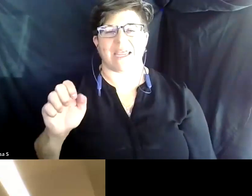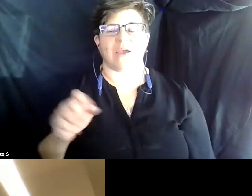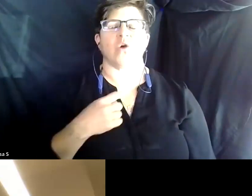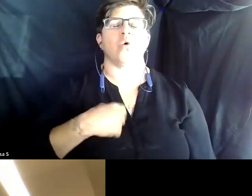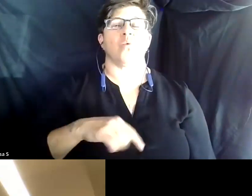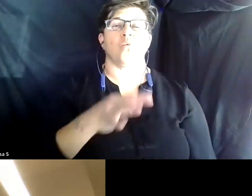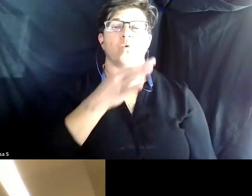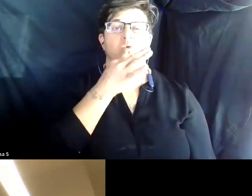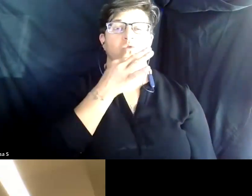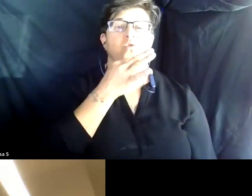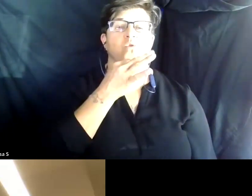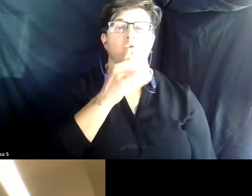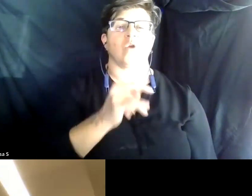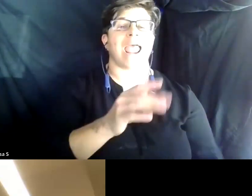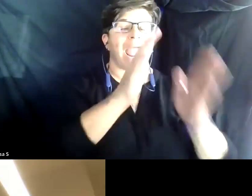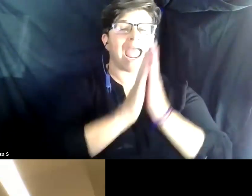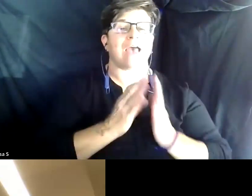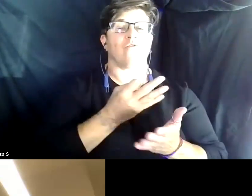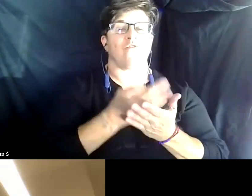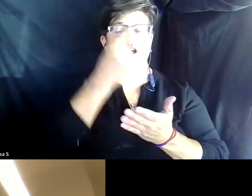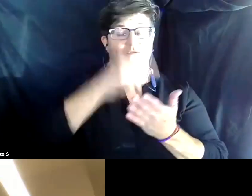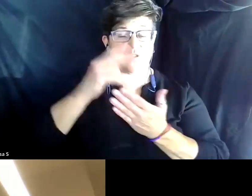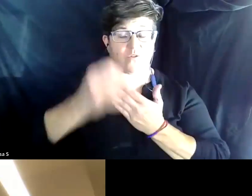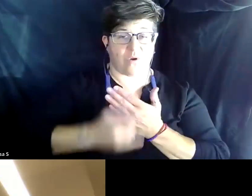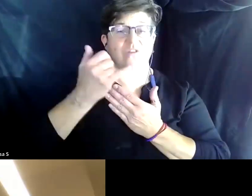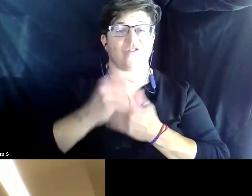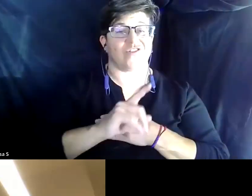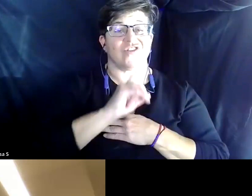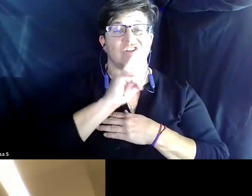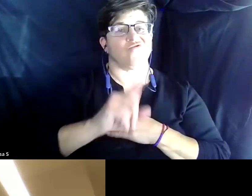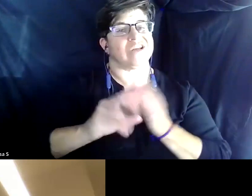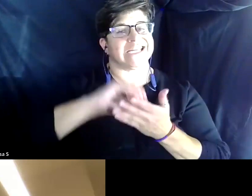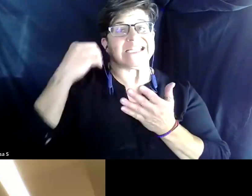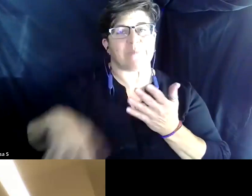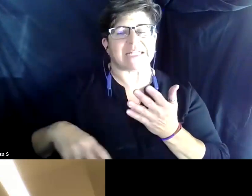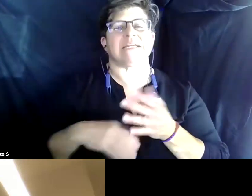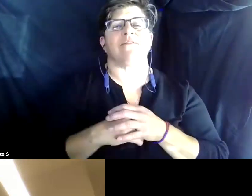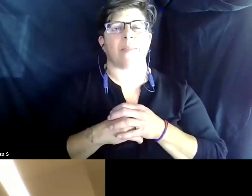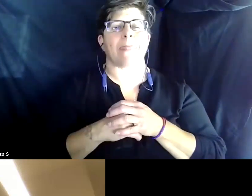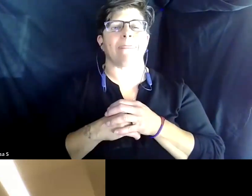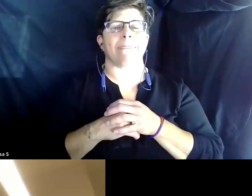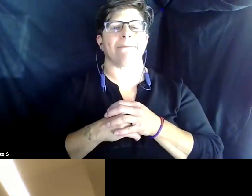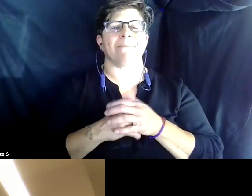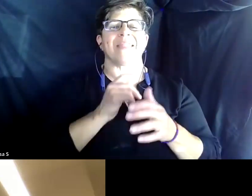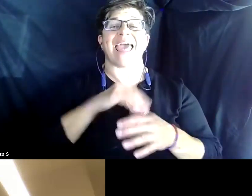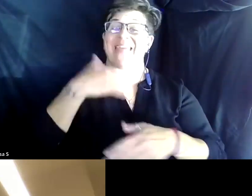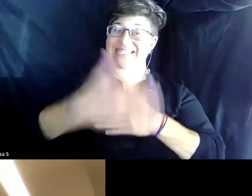to ask for funding for this project because this is really costly. And this is actually our next